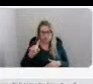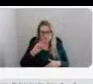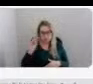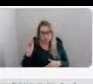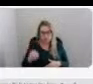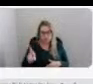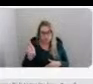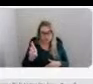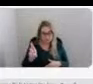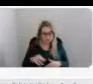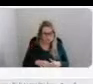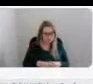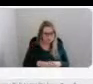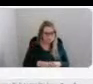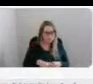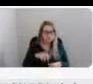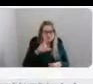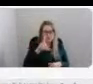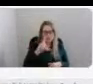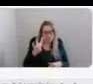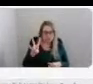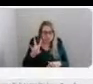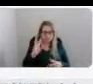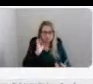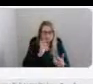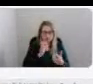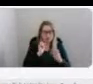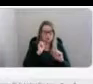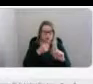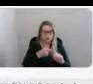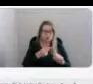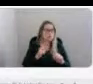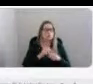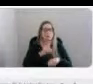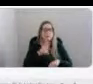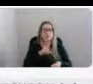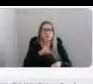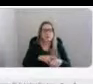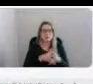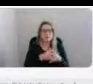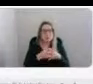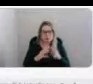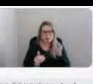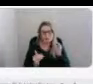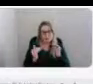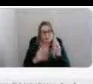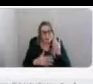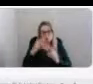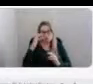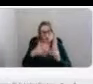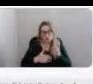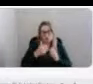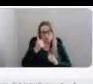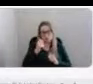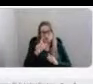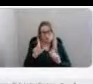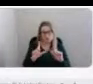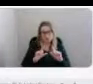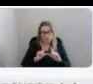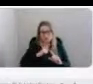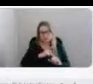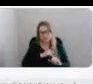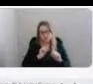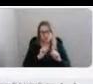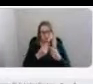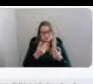district we number ld7 meets the goals of native american communities to have minority majority legislative district the breakdown